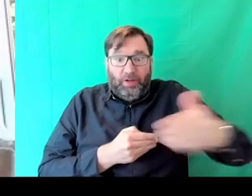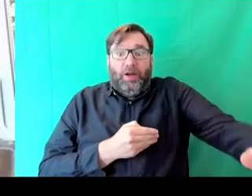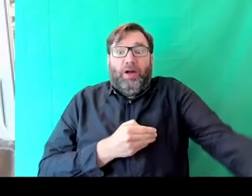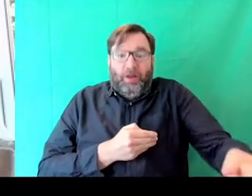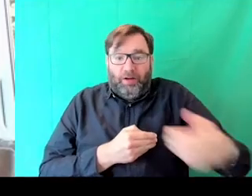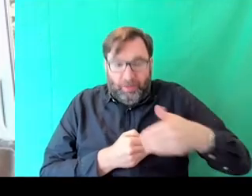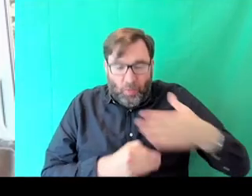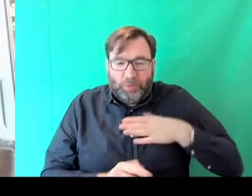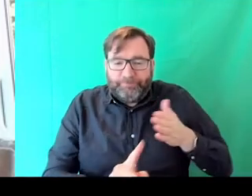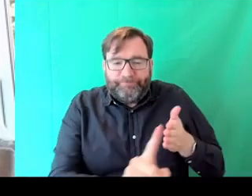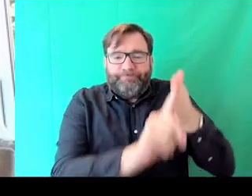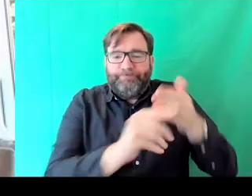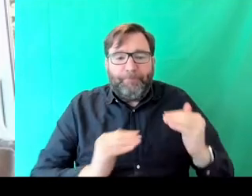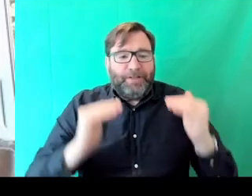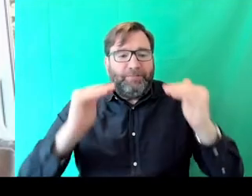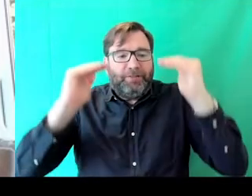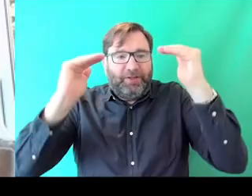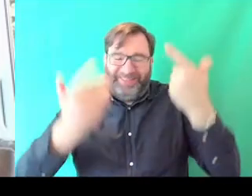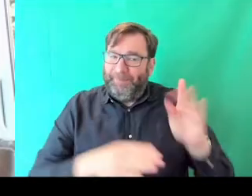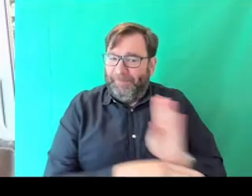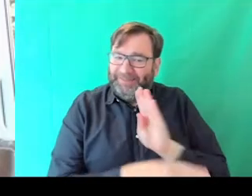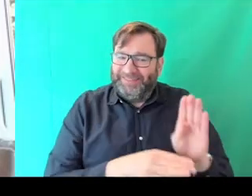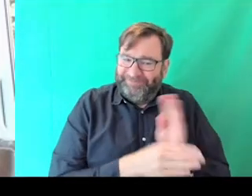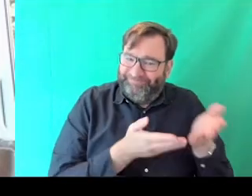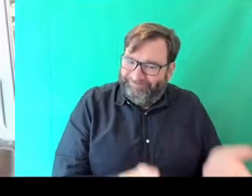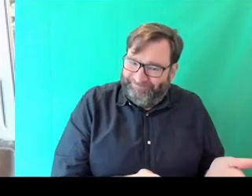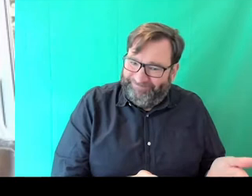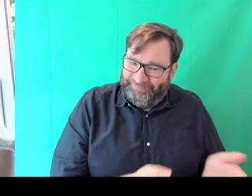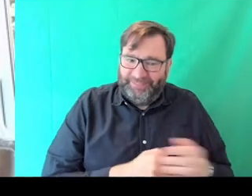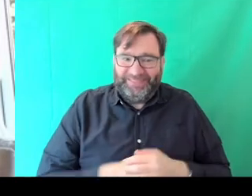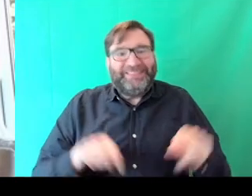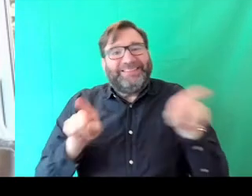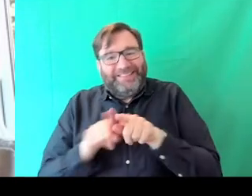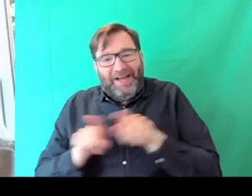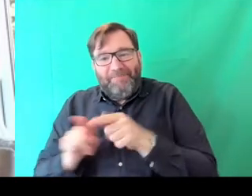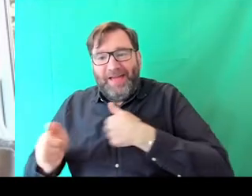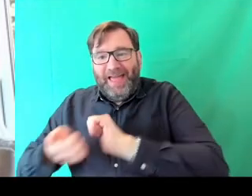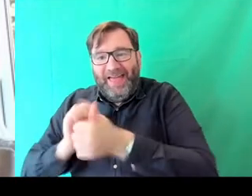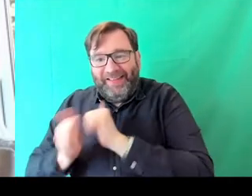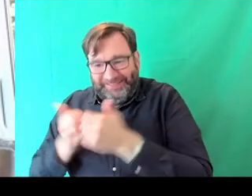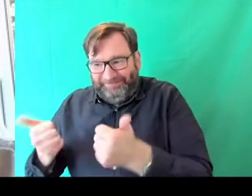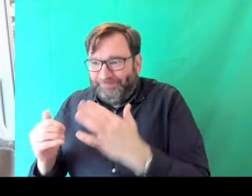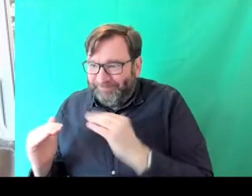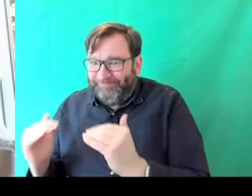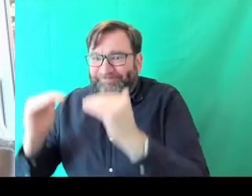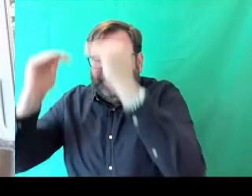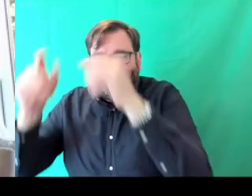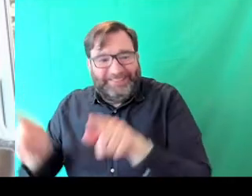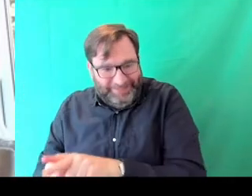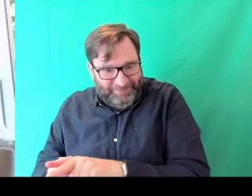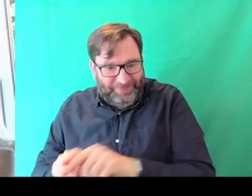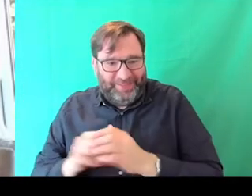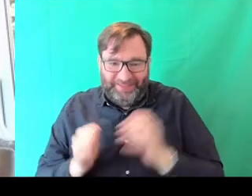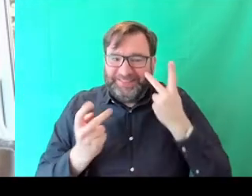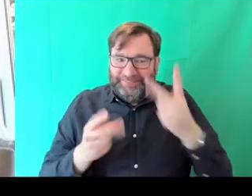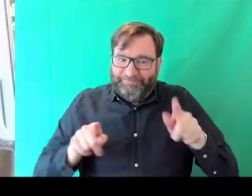So I also, you know, there was an amazing commercial done by Channel 4 advertising the Paralympic Games that we asked each of you to have a